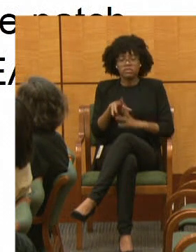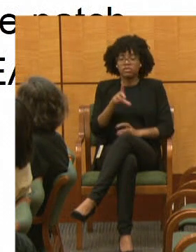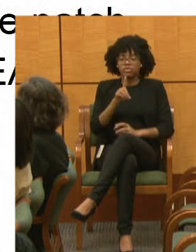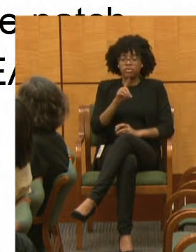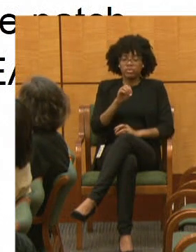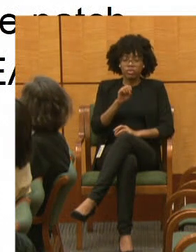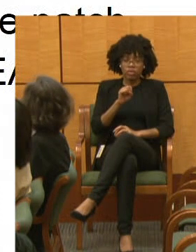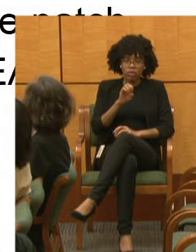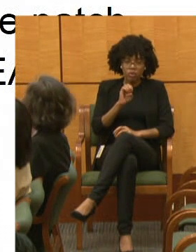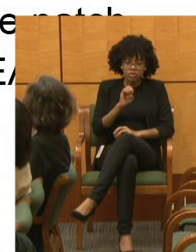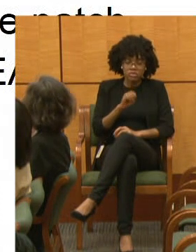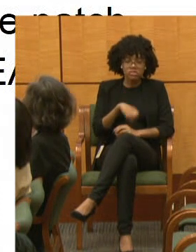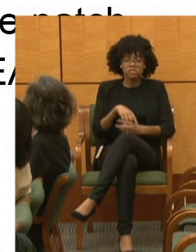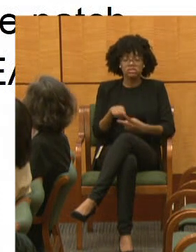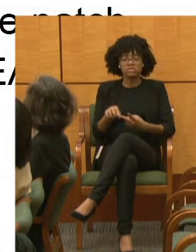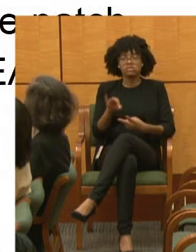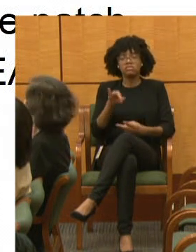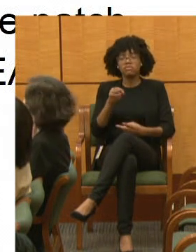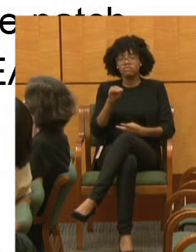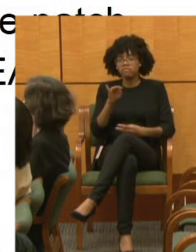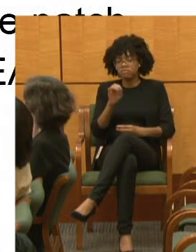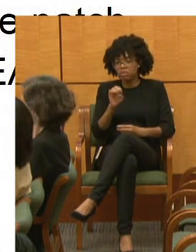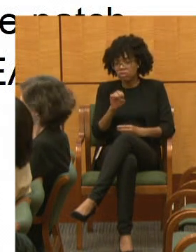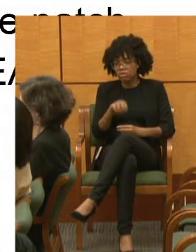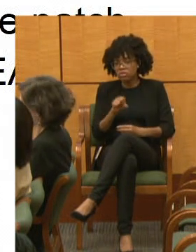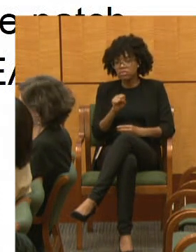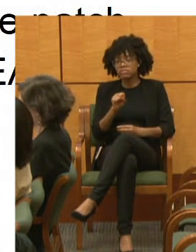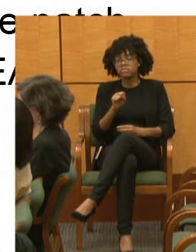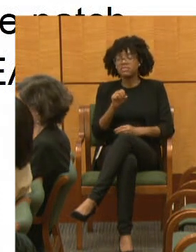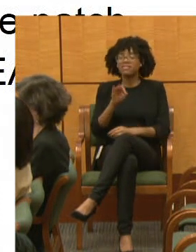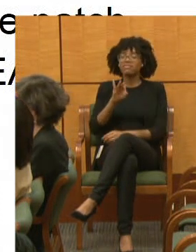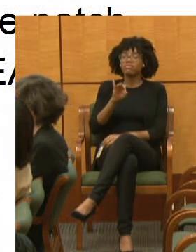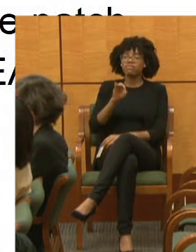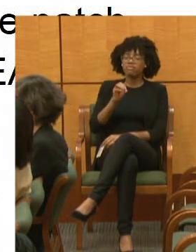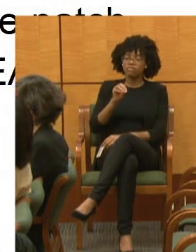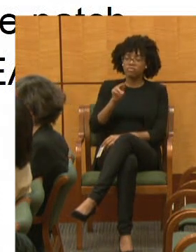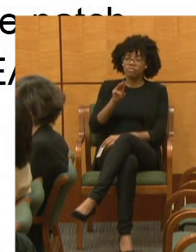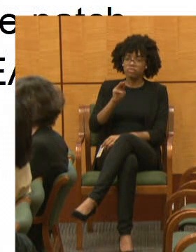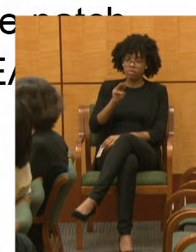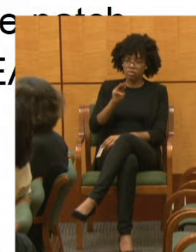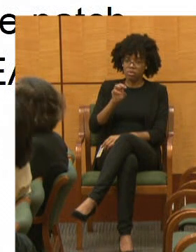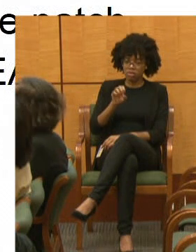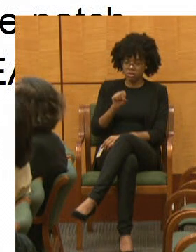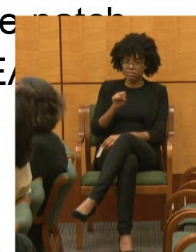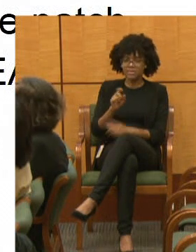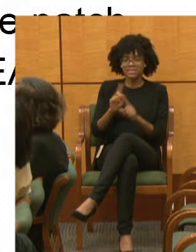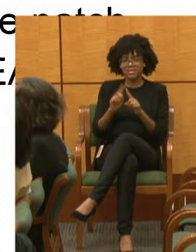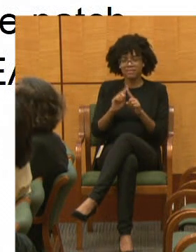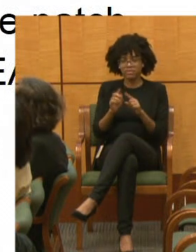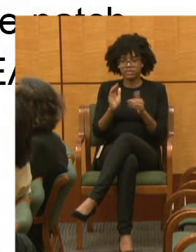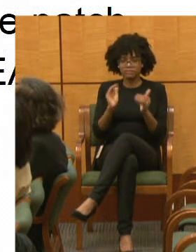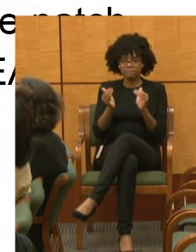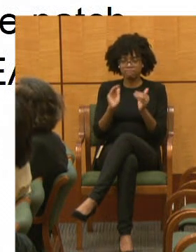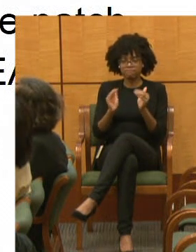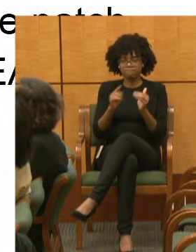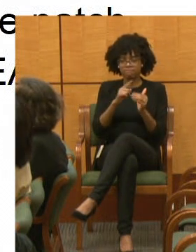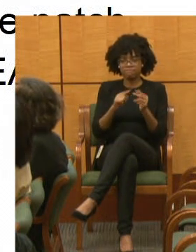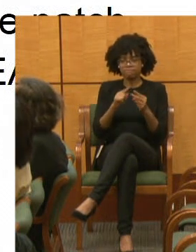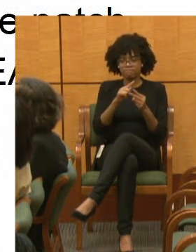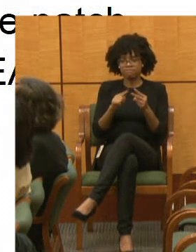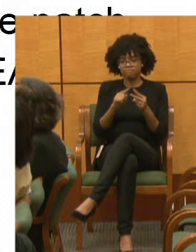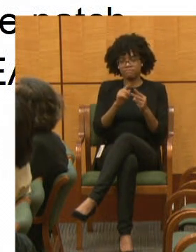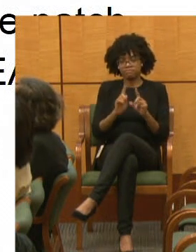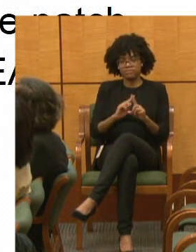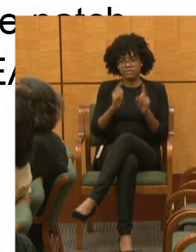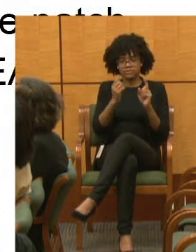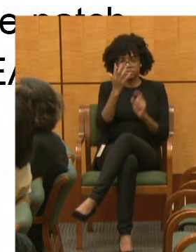different forms of the hormones, the natural bioidentical hormones, right? So bioidentical, has been stated previously, doesn't necessarily